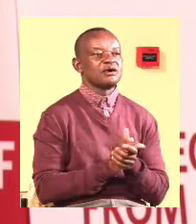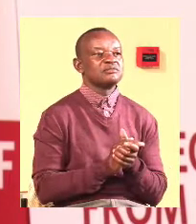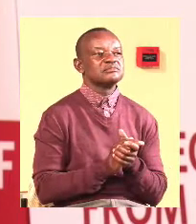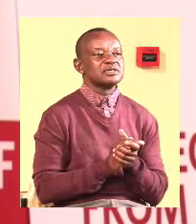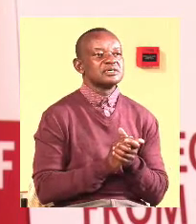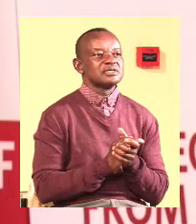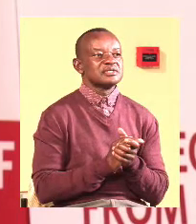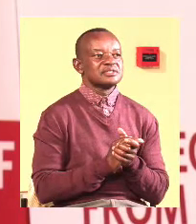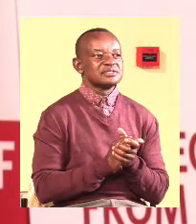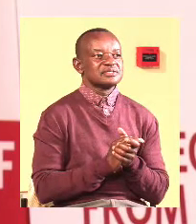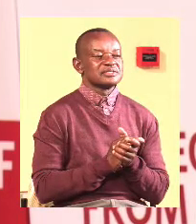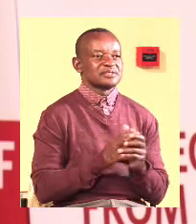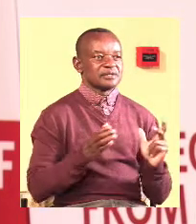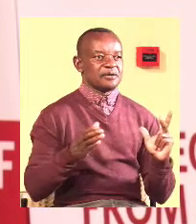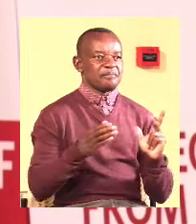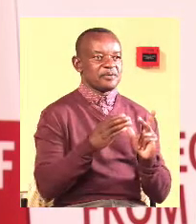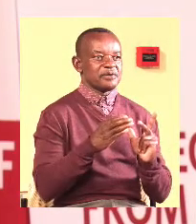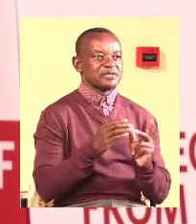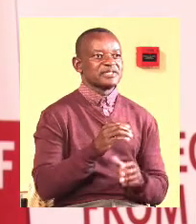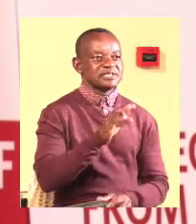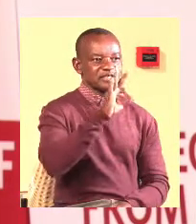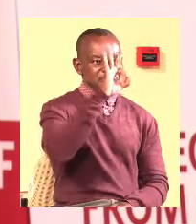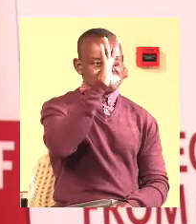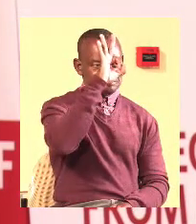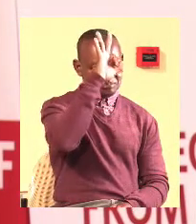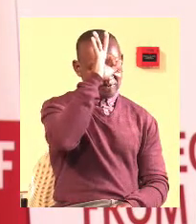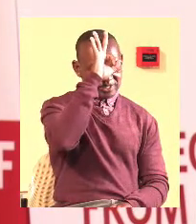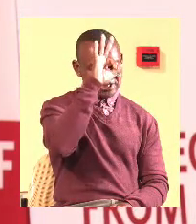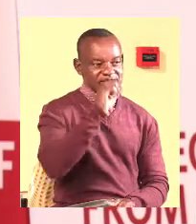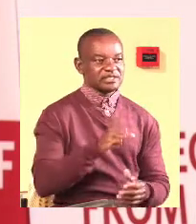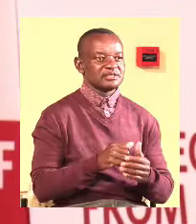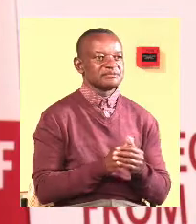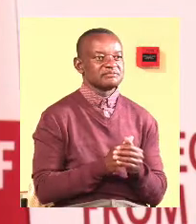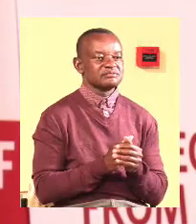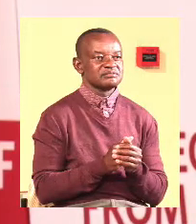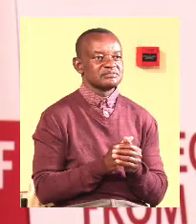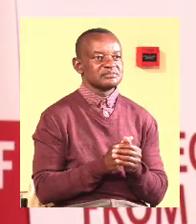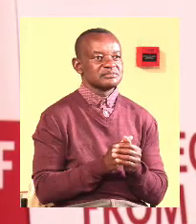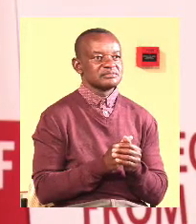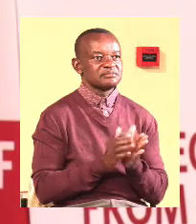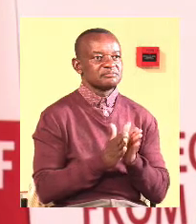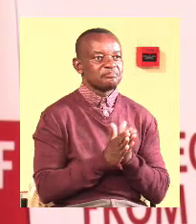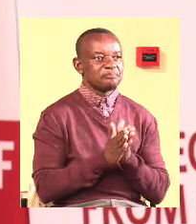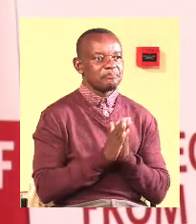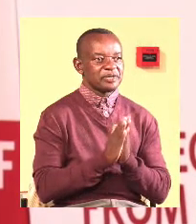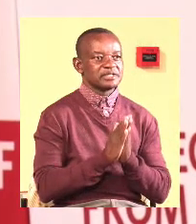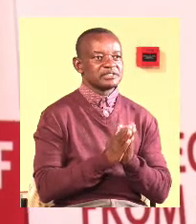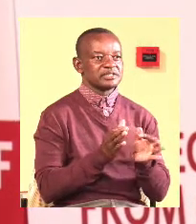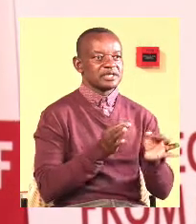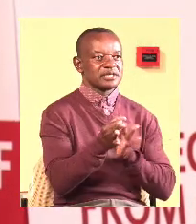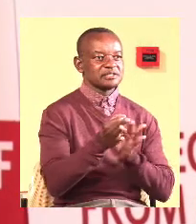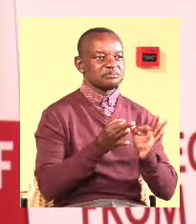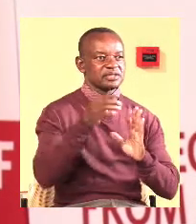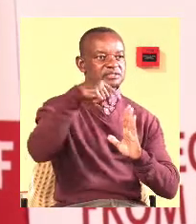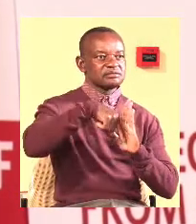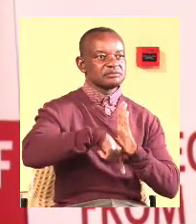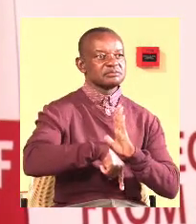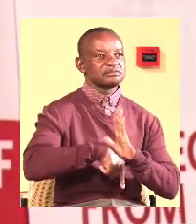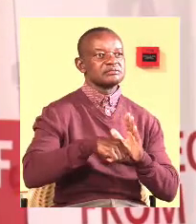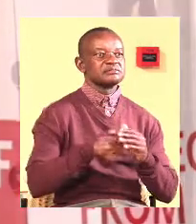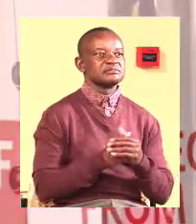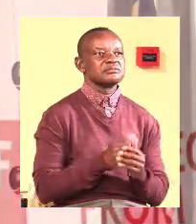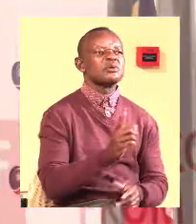think, I just feel you need to say more on that. Can you unpack that? What does it entail? Yes, community